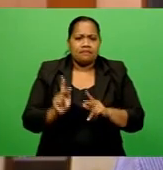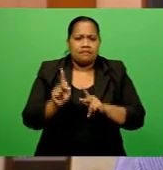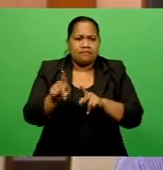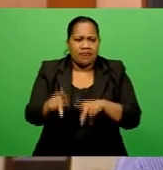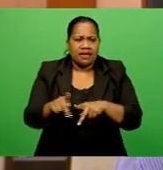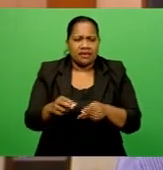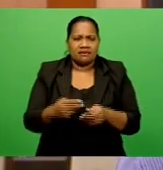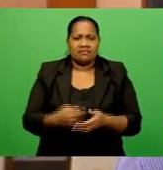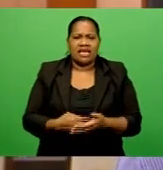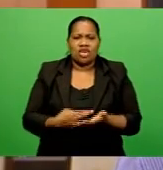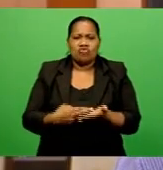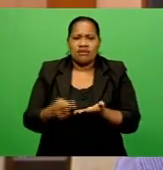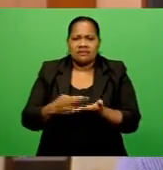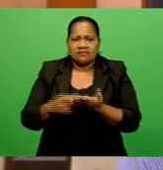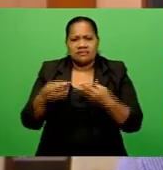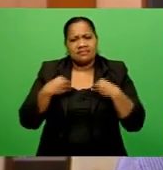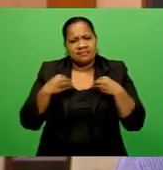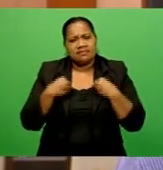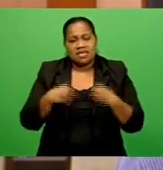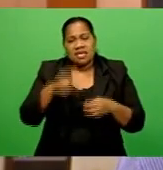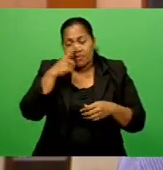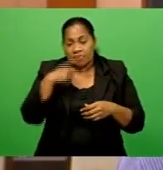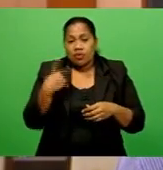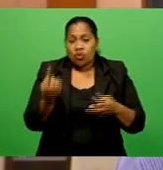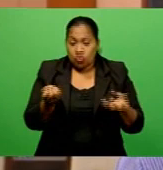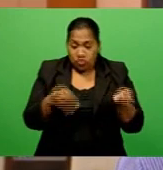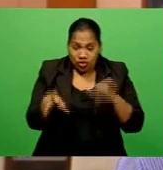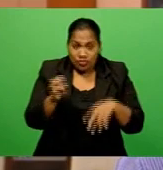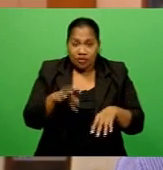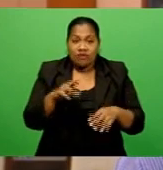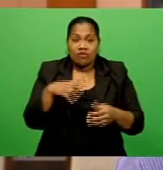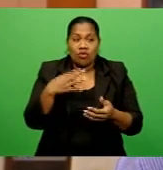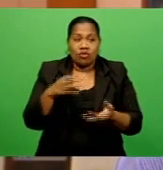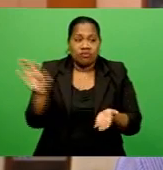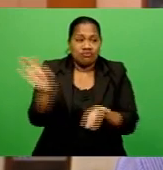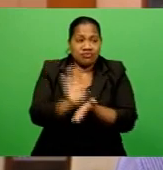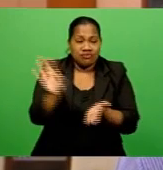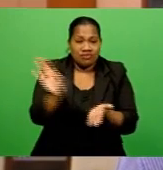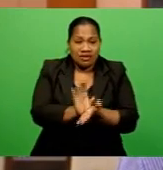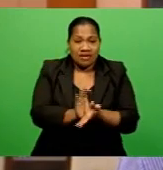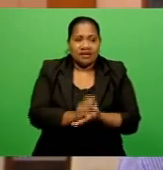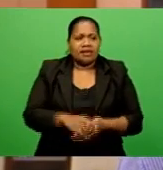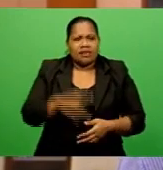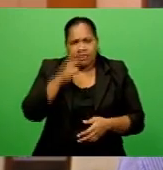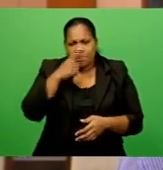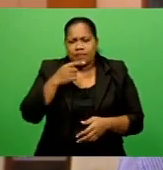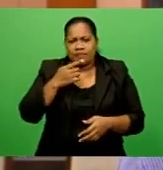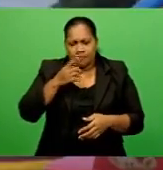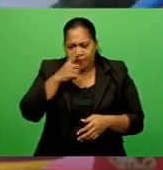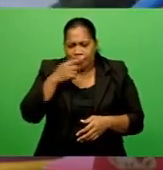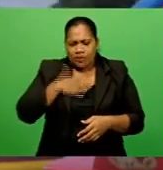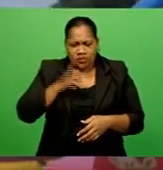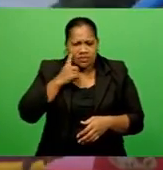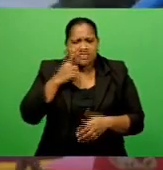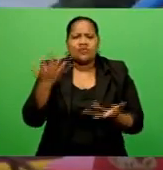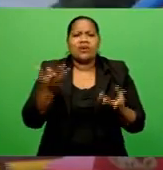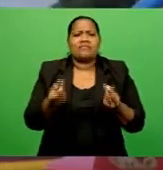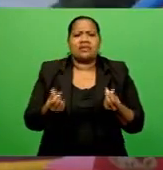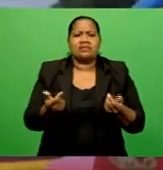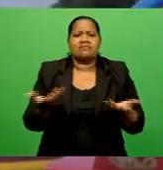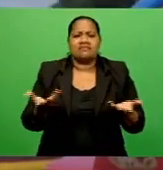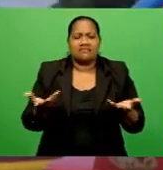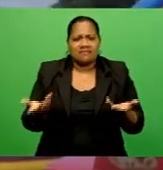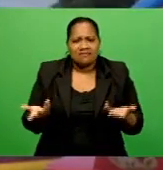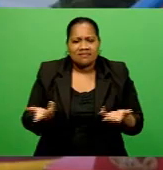business. People who are contributing towards the funding of the festival, they want accountability. Public wants to see where the money is going.